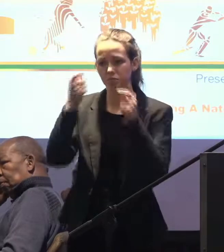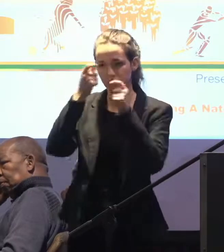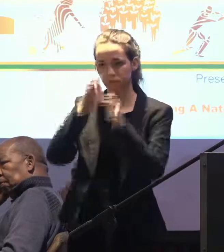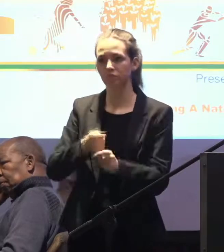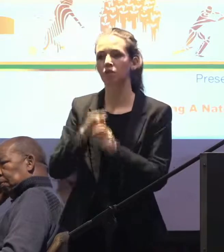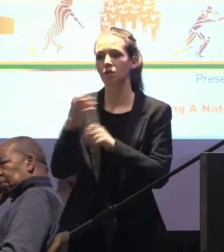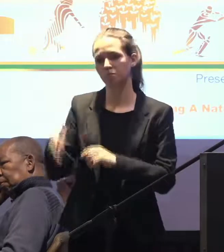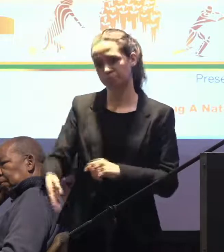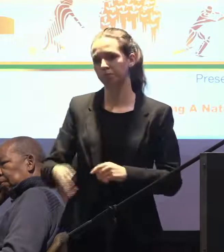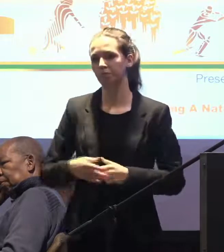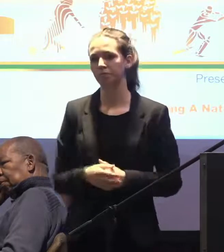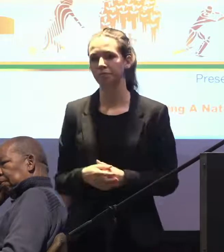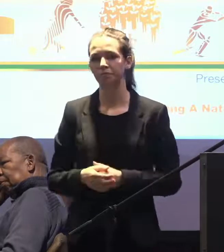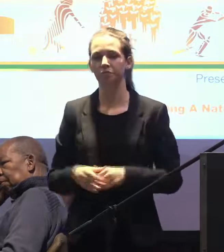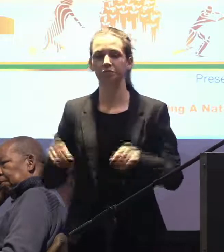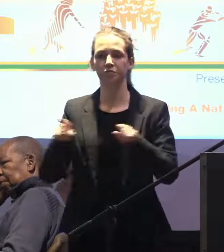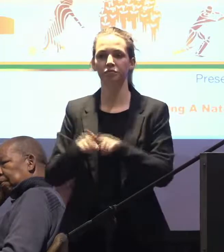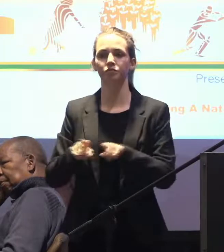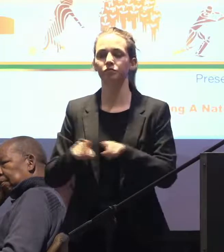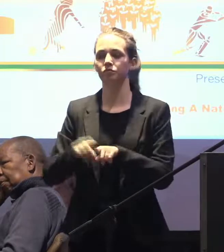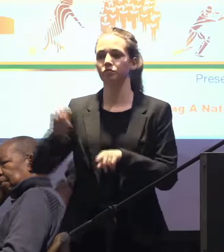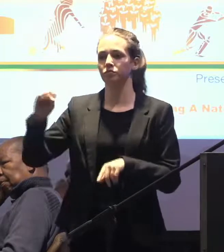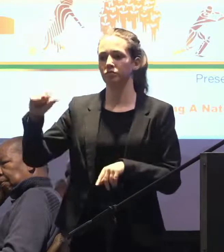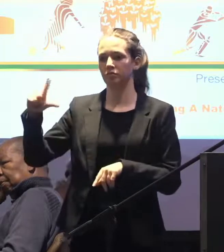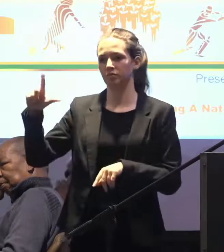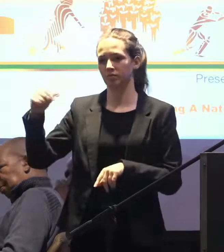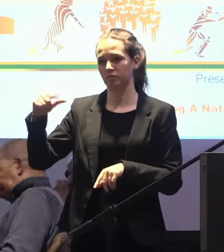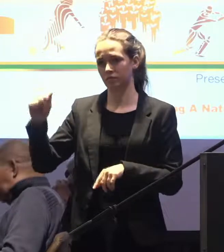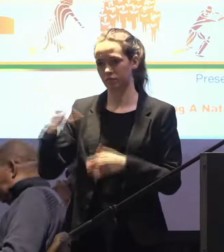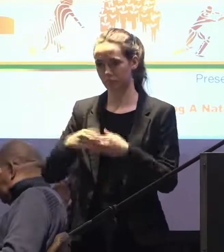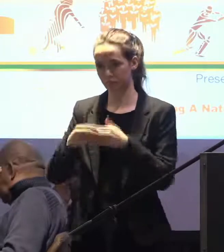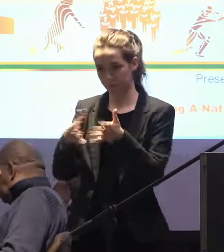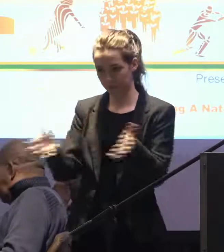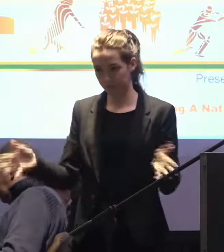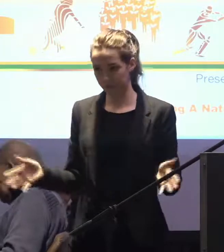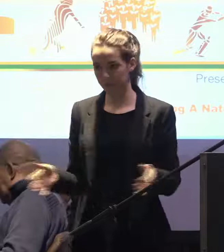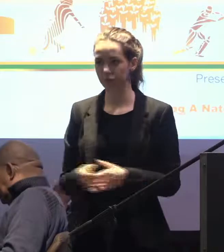here, members of SALGA that are also here,